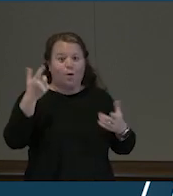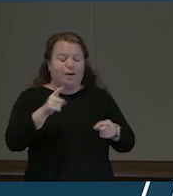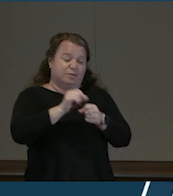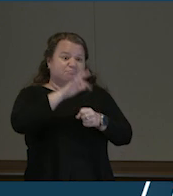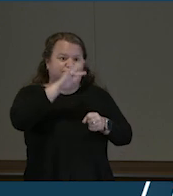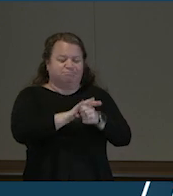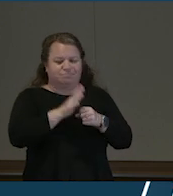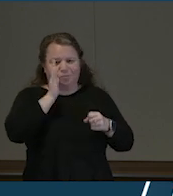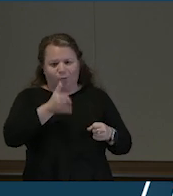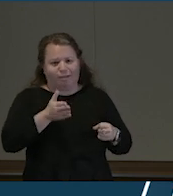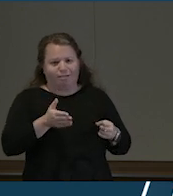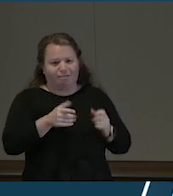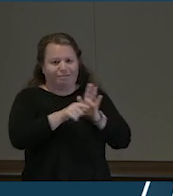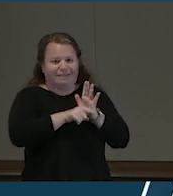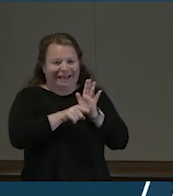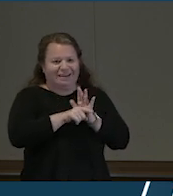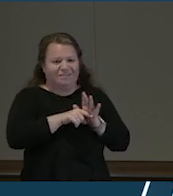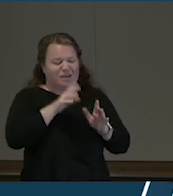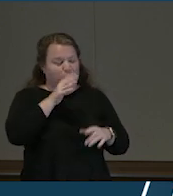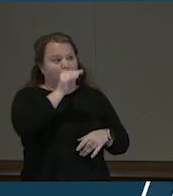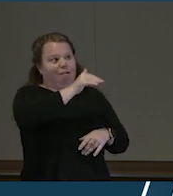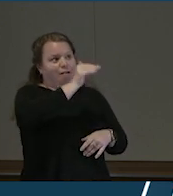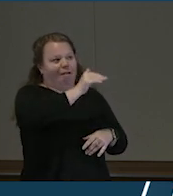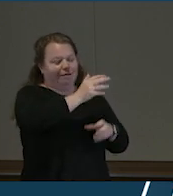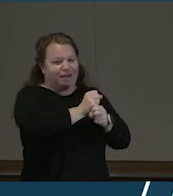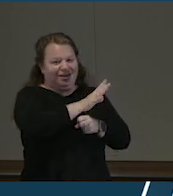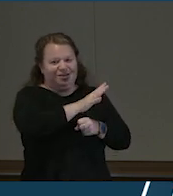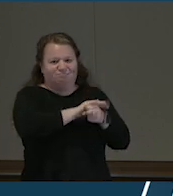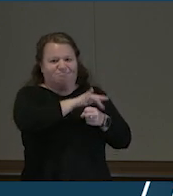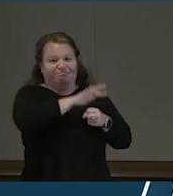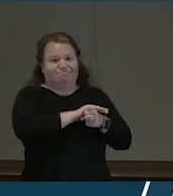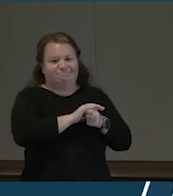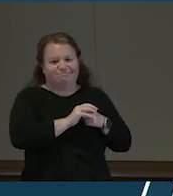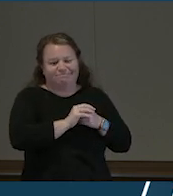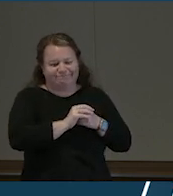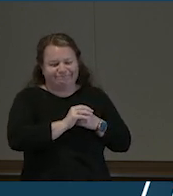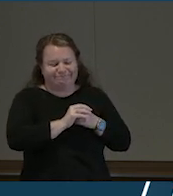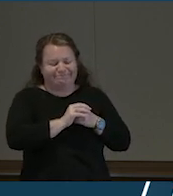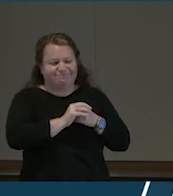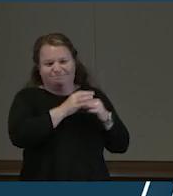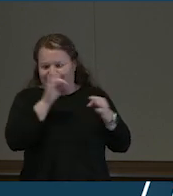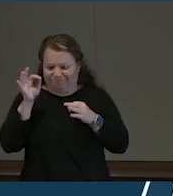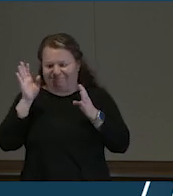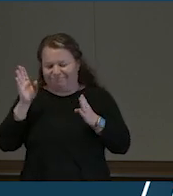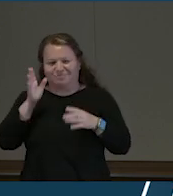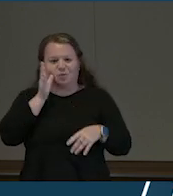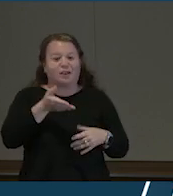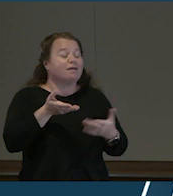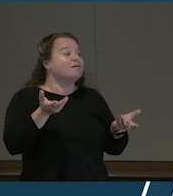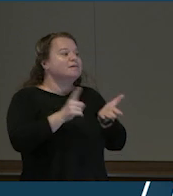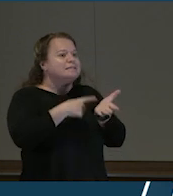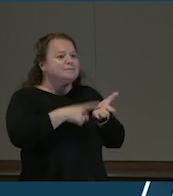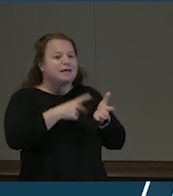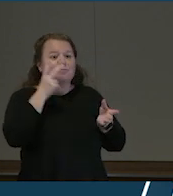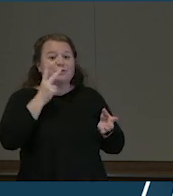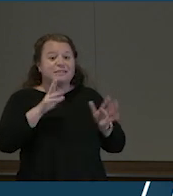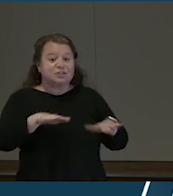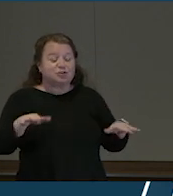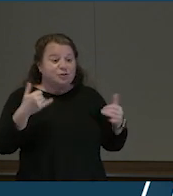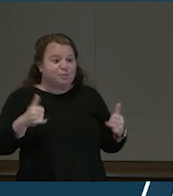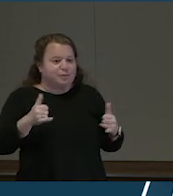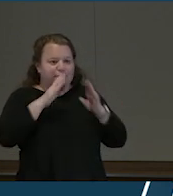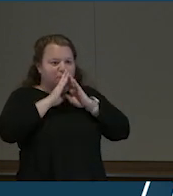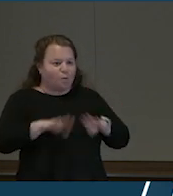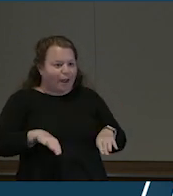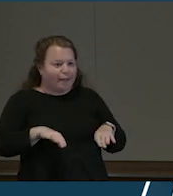inappropriate behaviors. They're going to find a way to get your attention. Sometimes we see children playing quietly and we